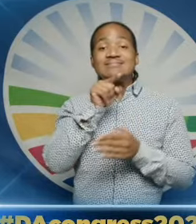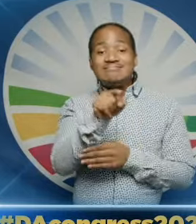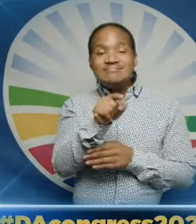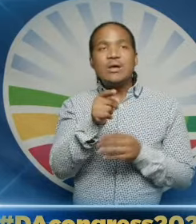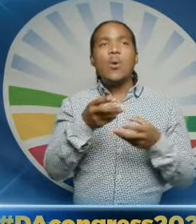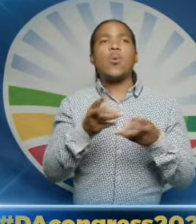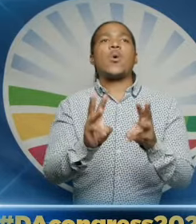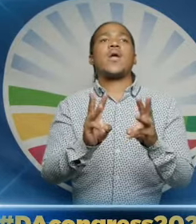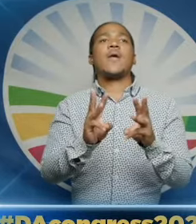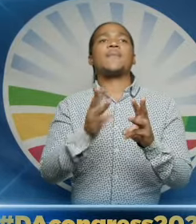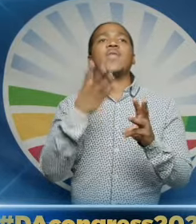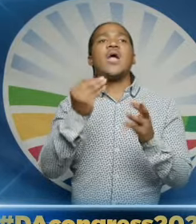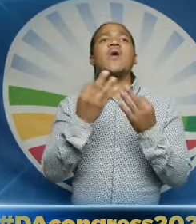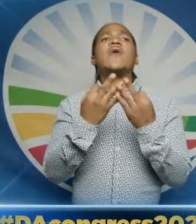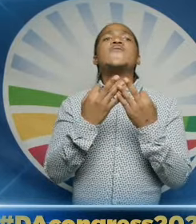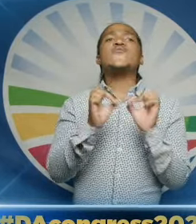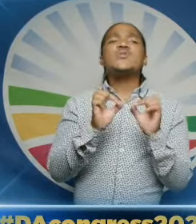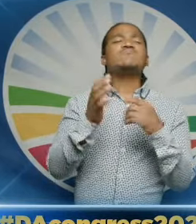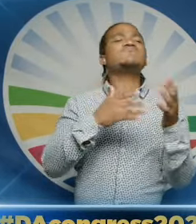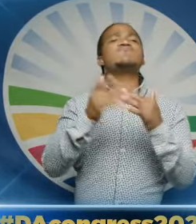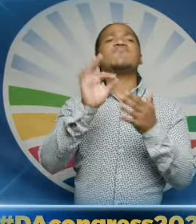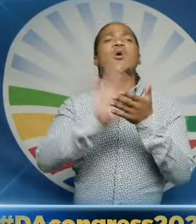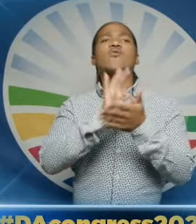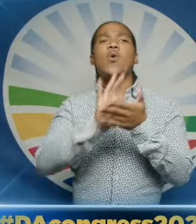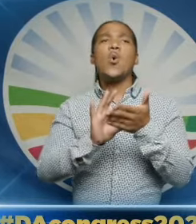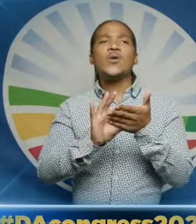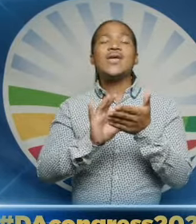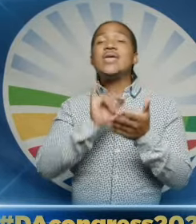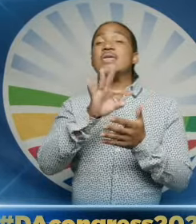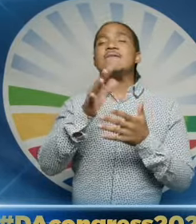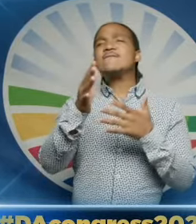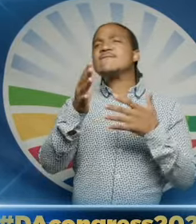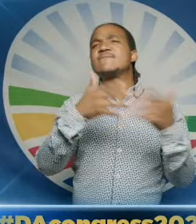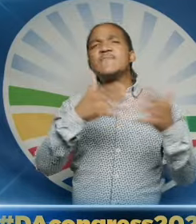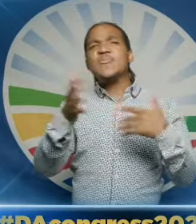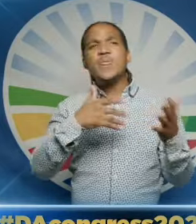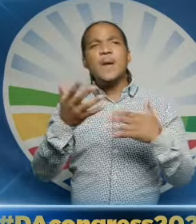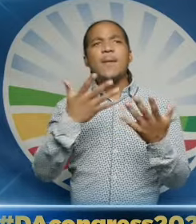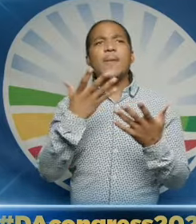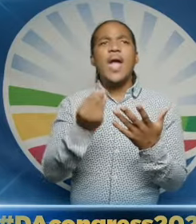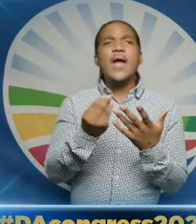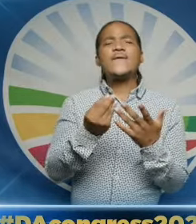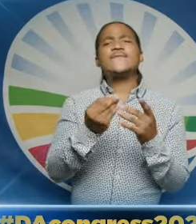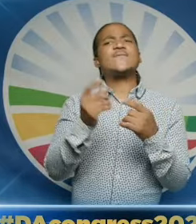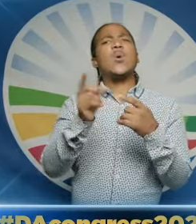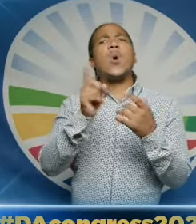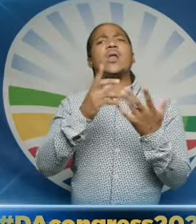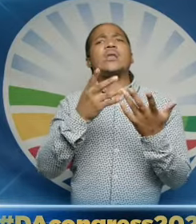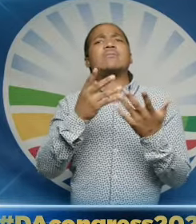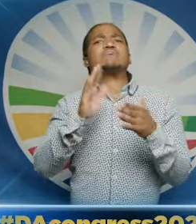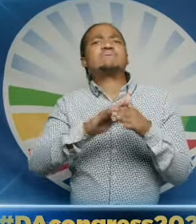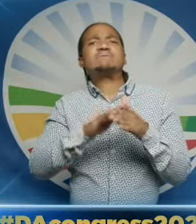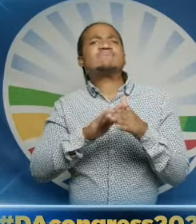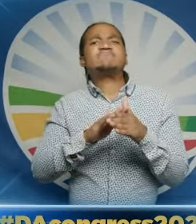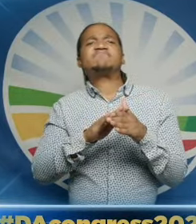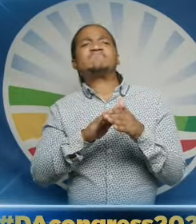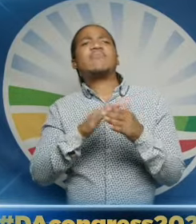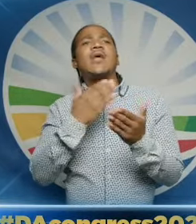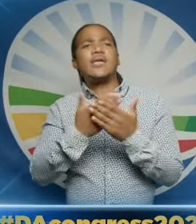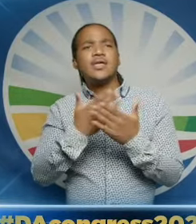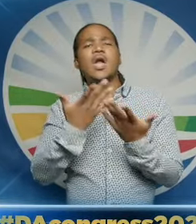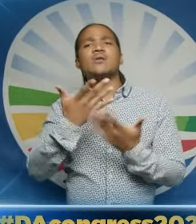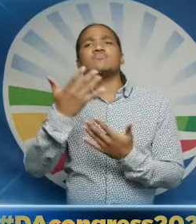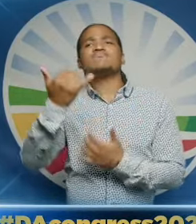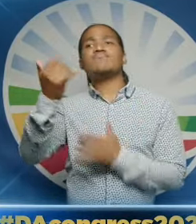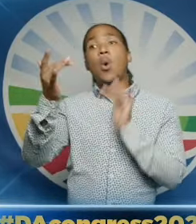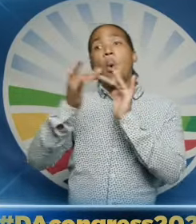so they'll have 3 hours to vote. If anyone has any difficulties whatsoever for any reason, they can come to Congress